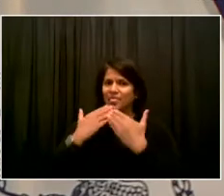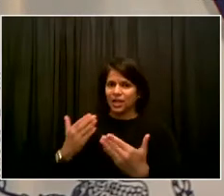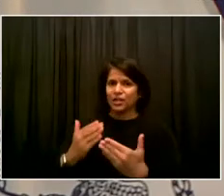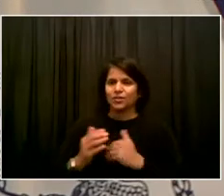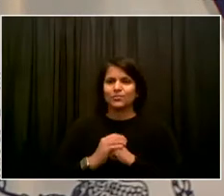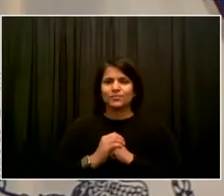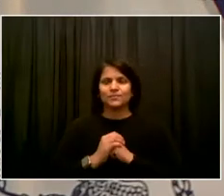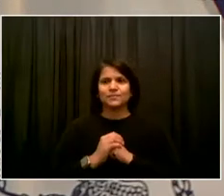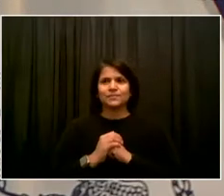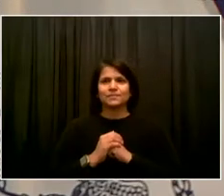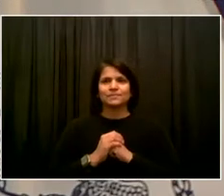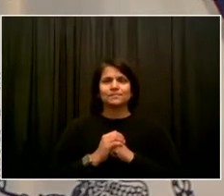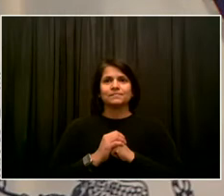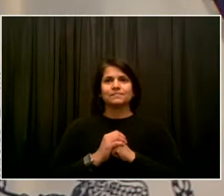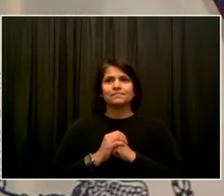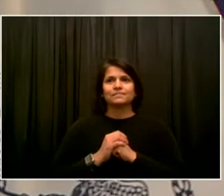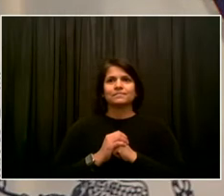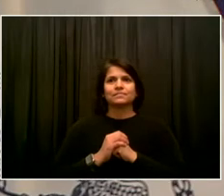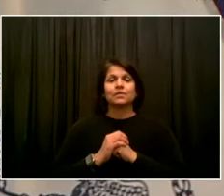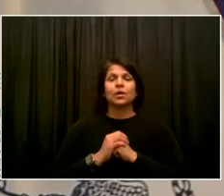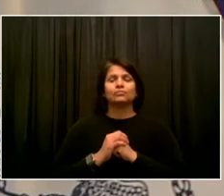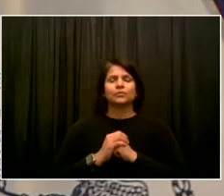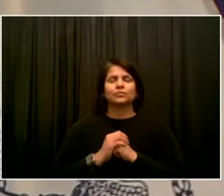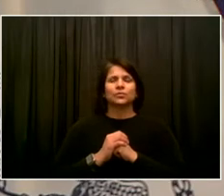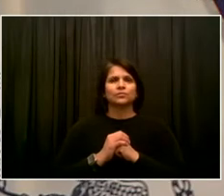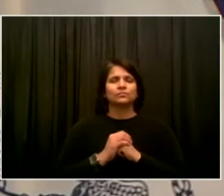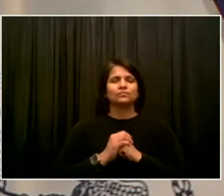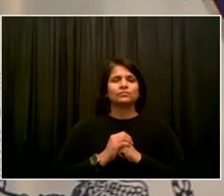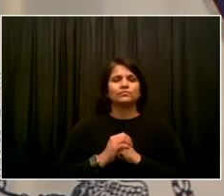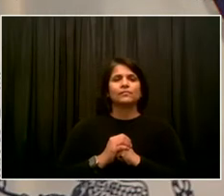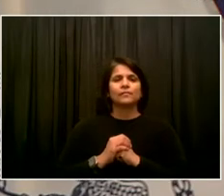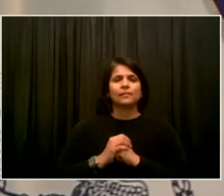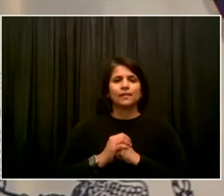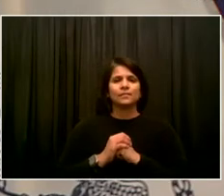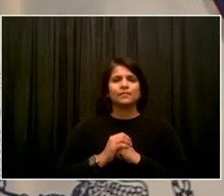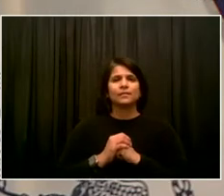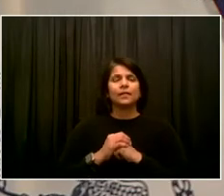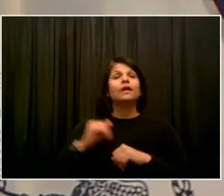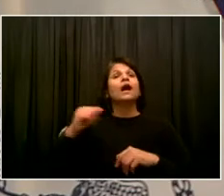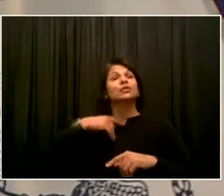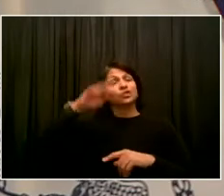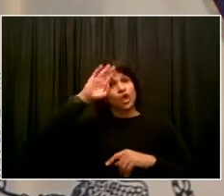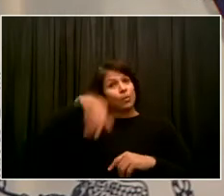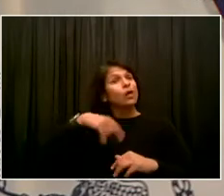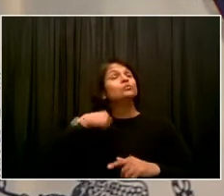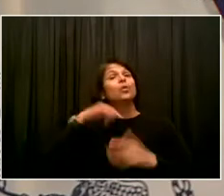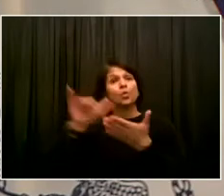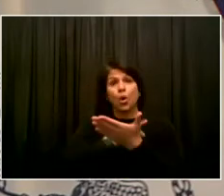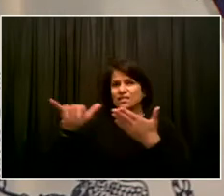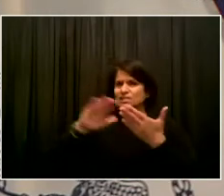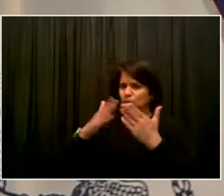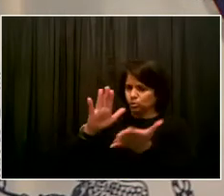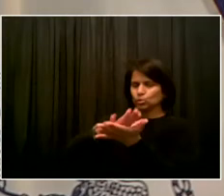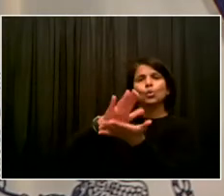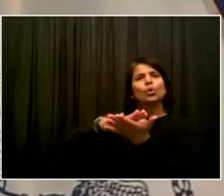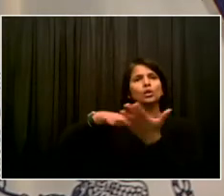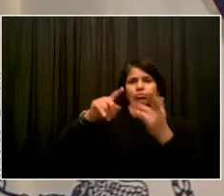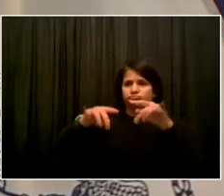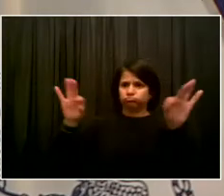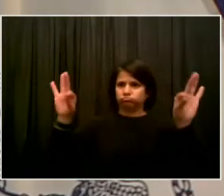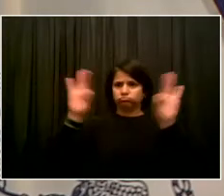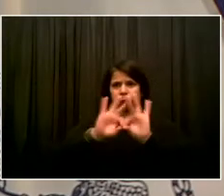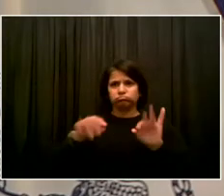we know how important our schools are in every sense to our kids and families. We know how important our schools are to the lives of